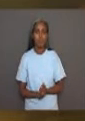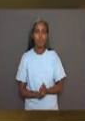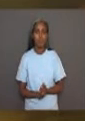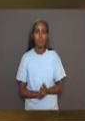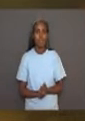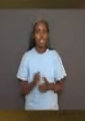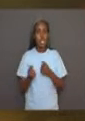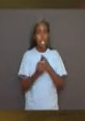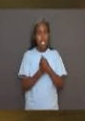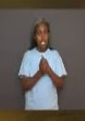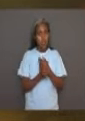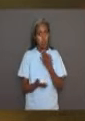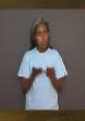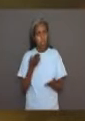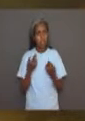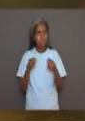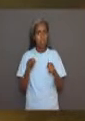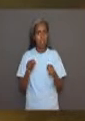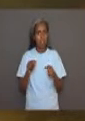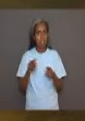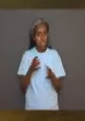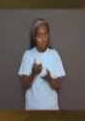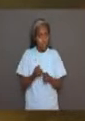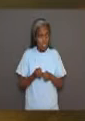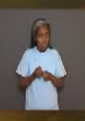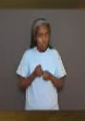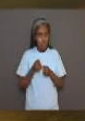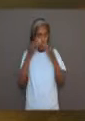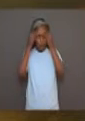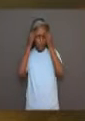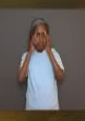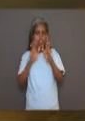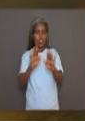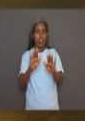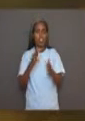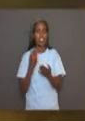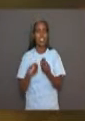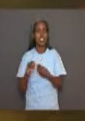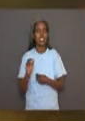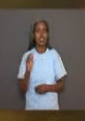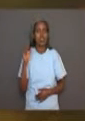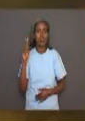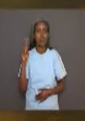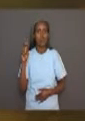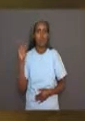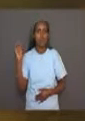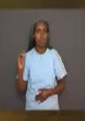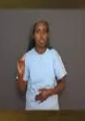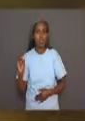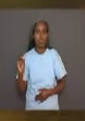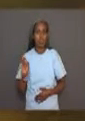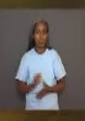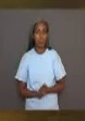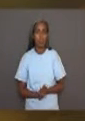A store might try to attract you by advertising a sale of 20% off.